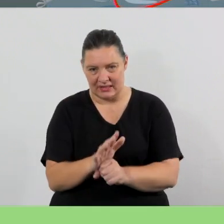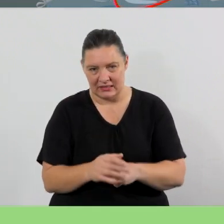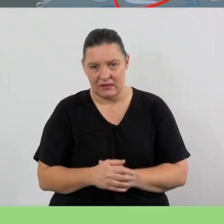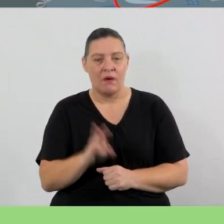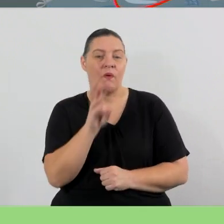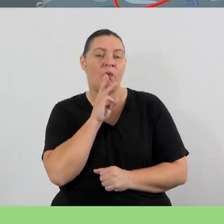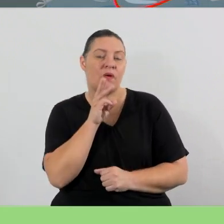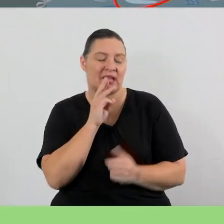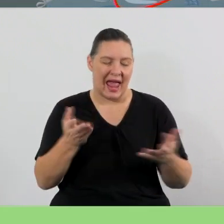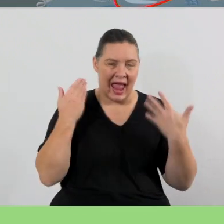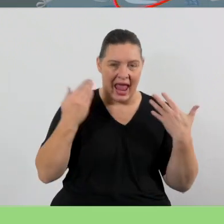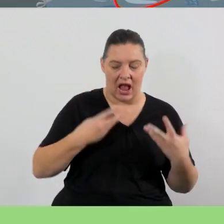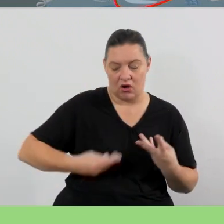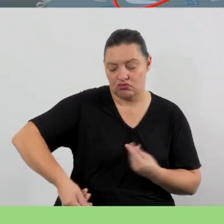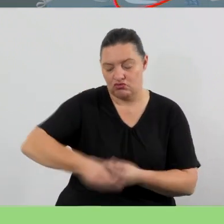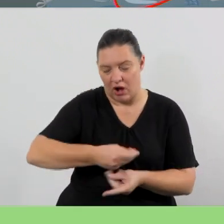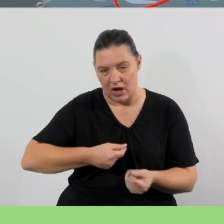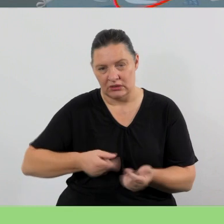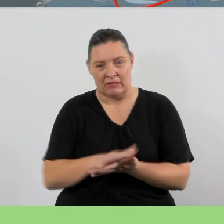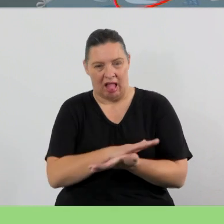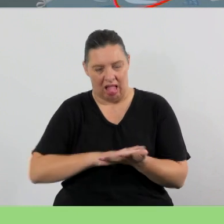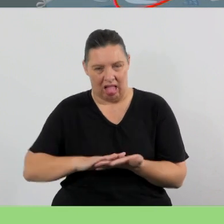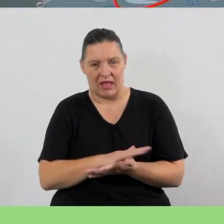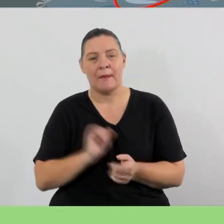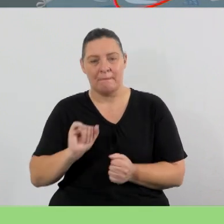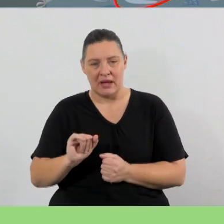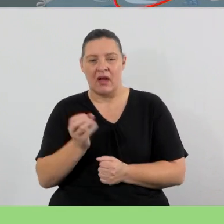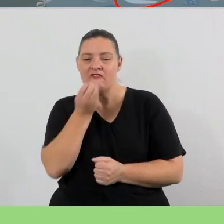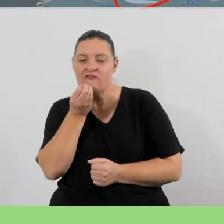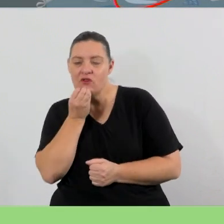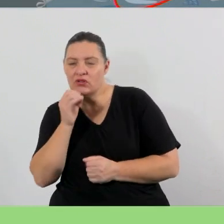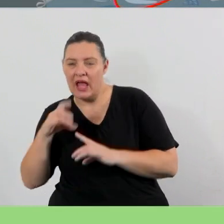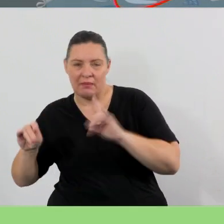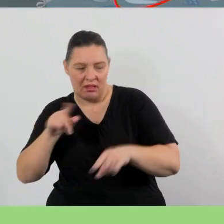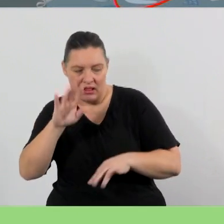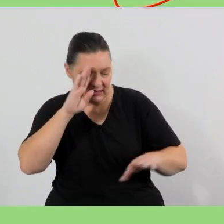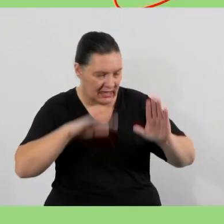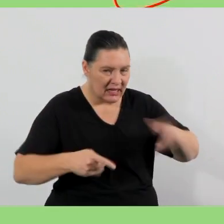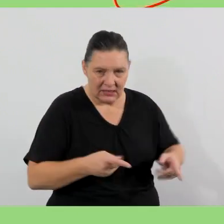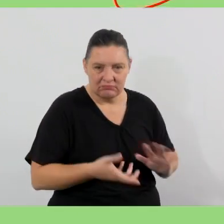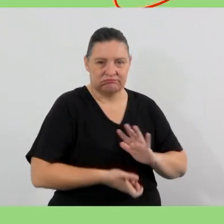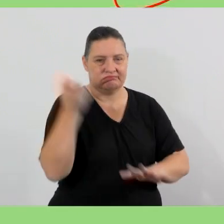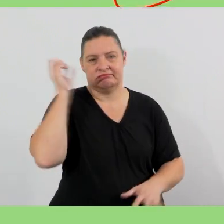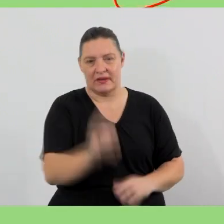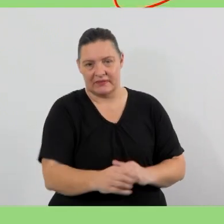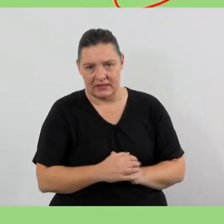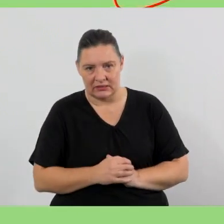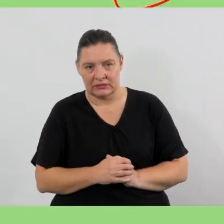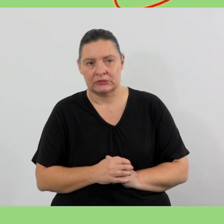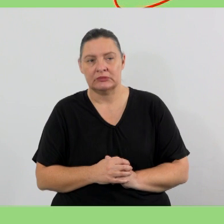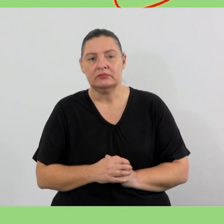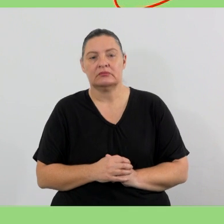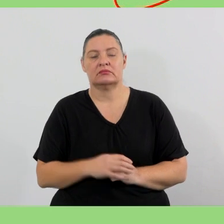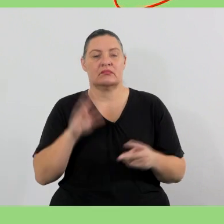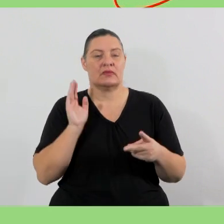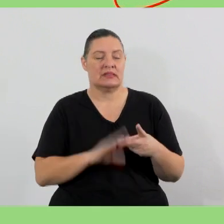Water, air, and soil pollution destroys animal habitat, just like we have already discussed.